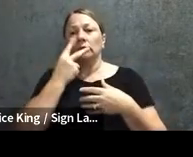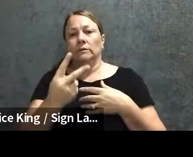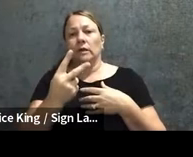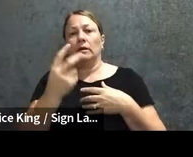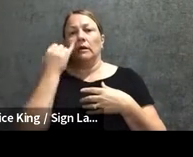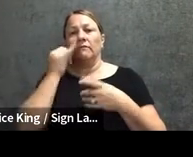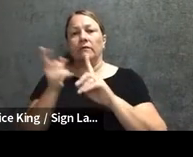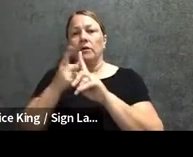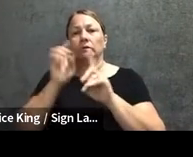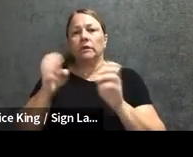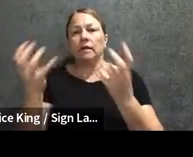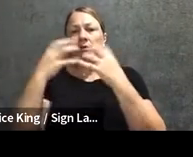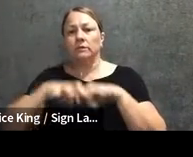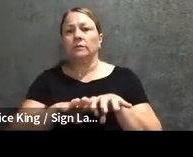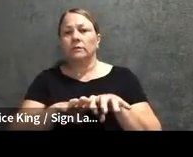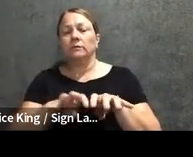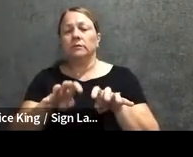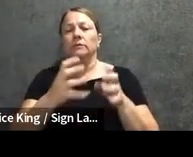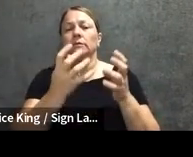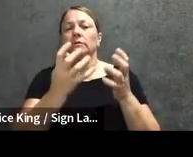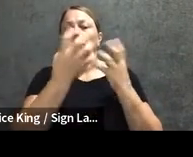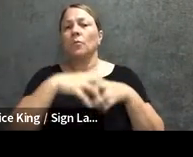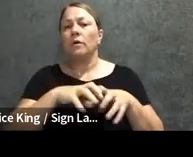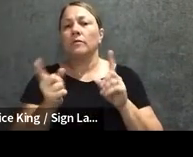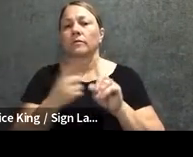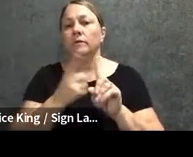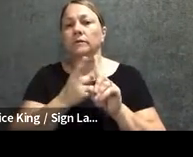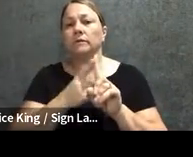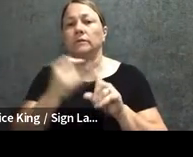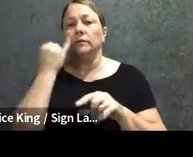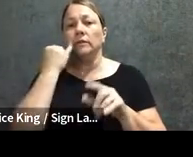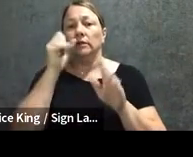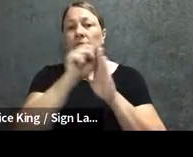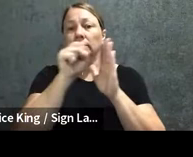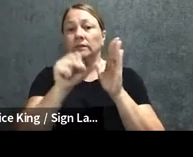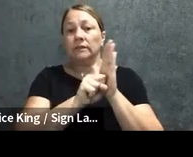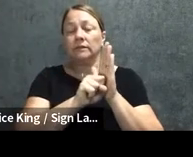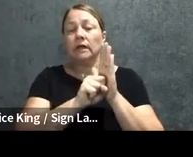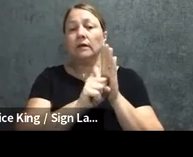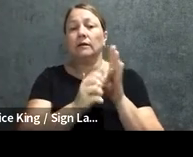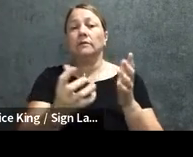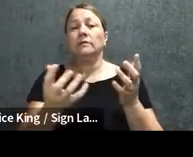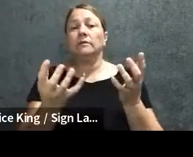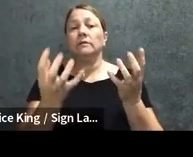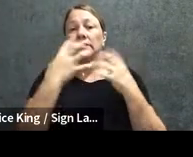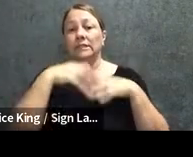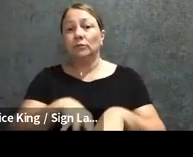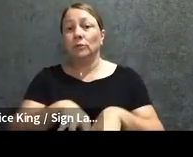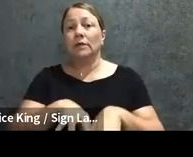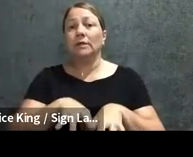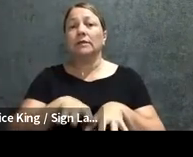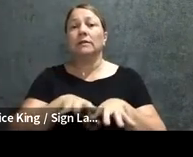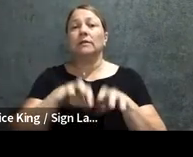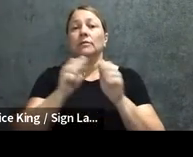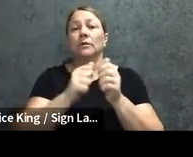Finally, the integration mandate is implicated when a state or local government administers the services, programs, and activities of its